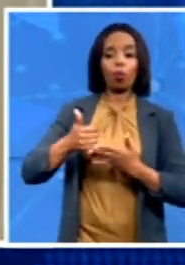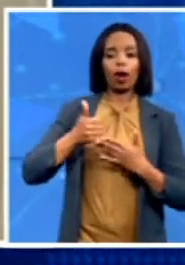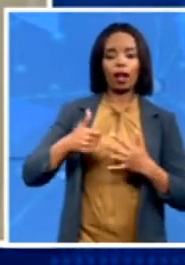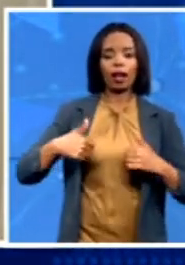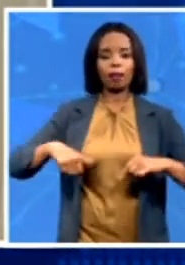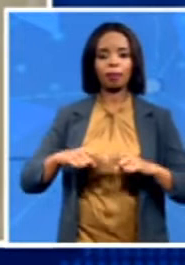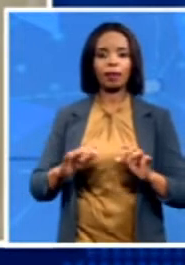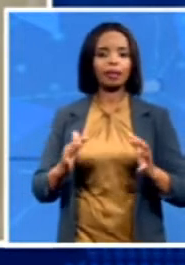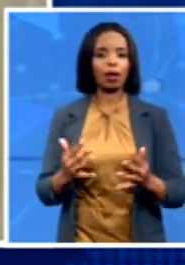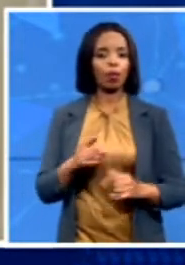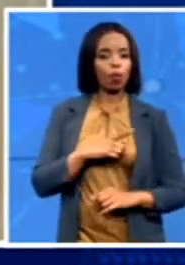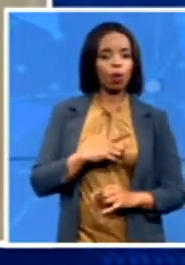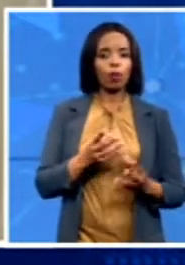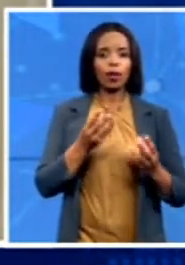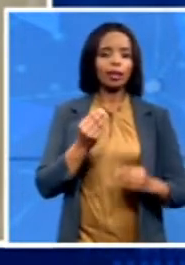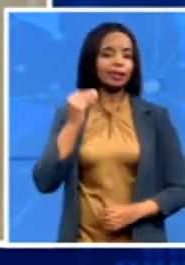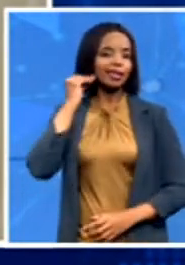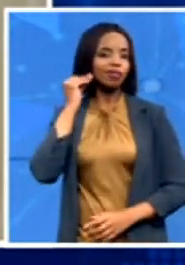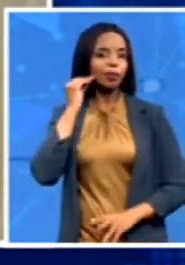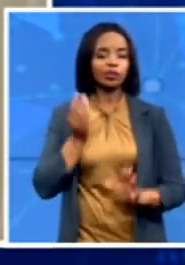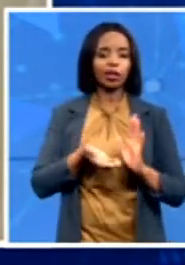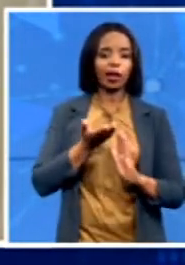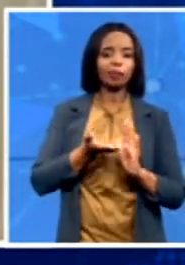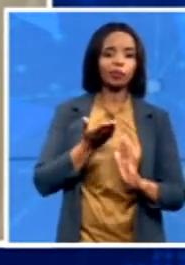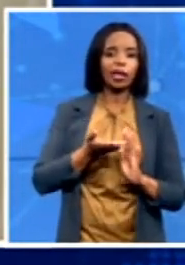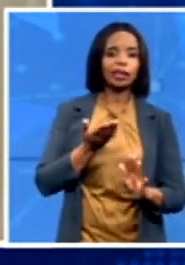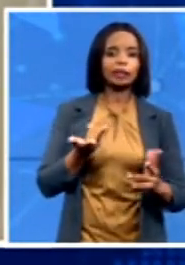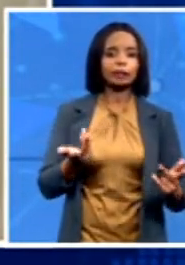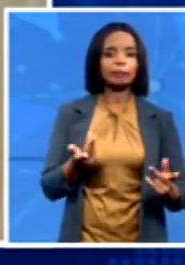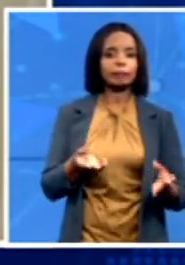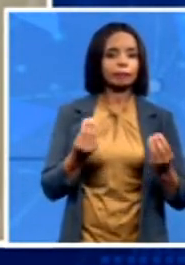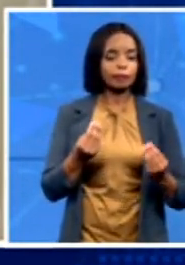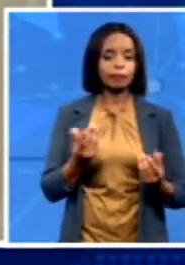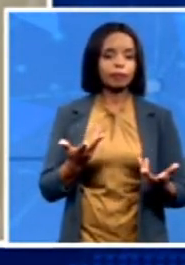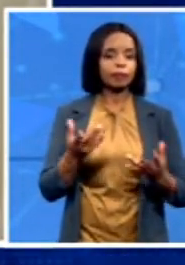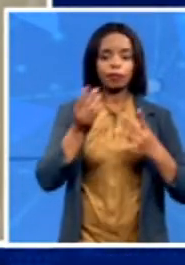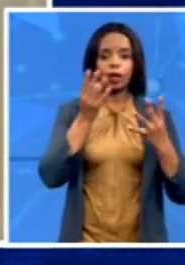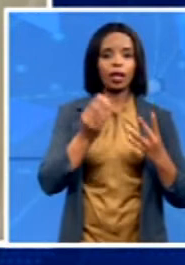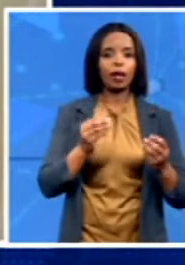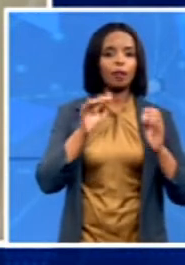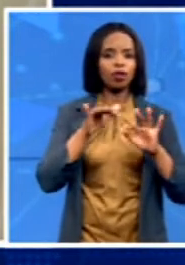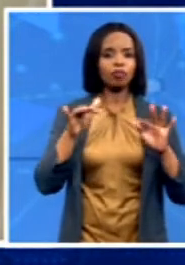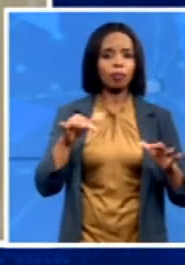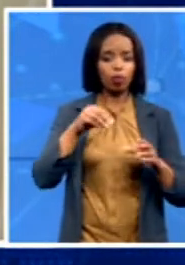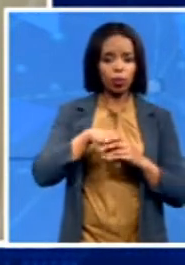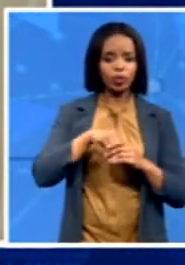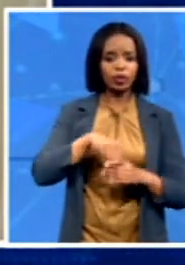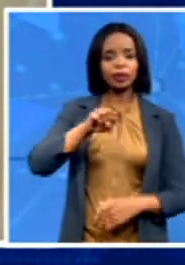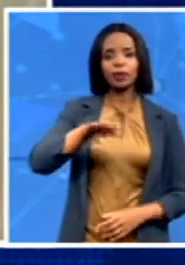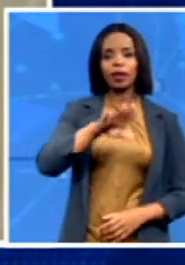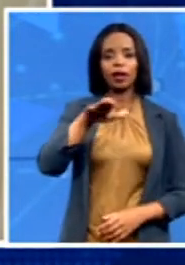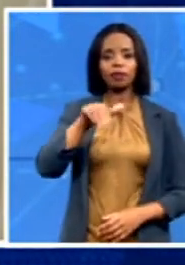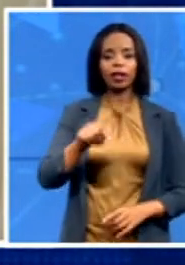putting to bed guesswork of the number of people within South Africa as well as foreign nationals, as well